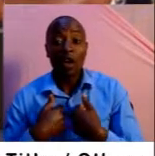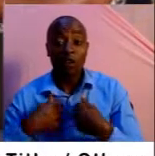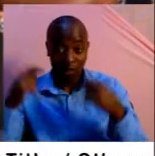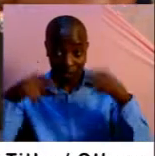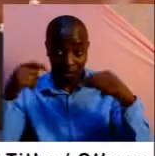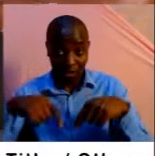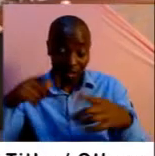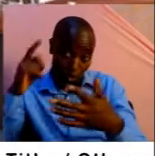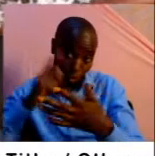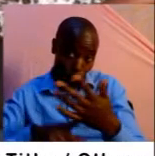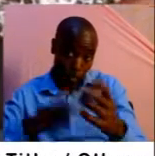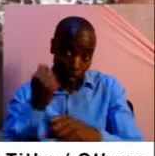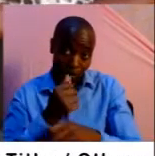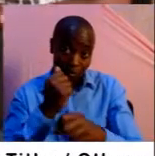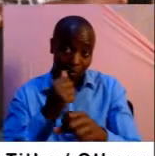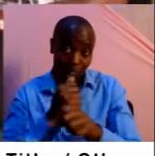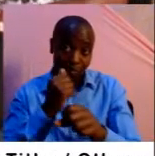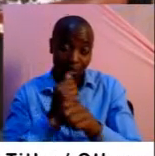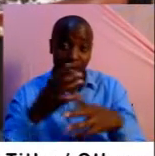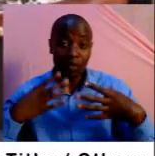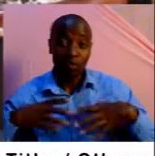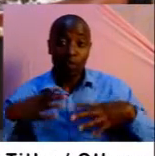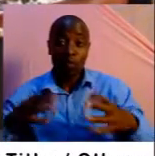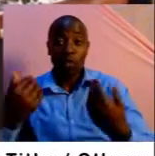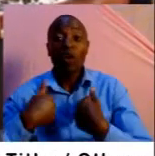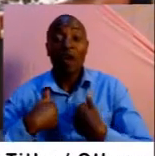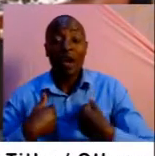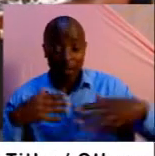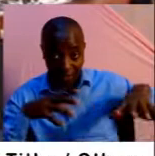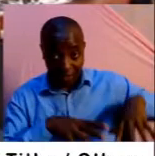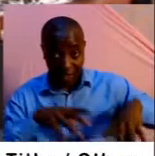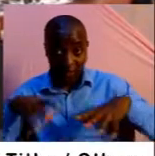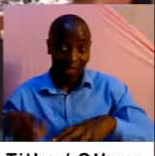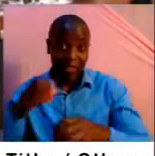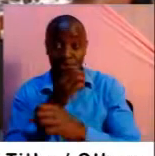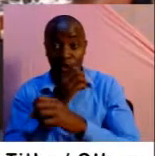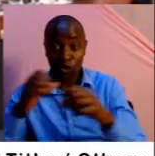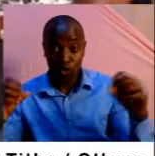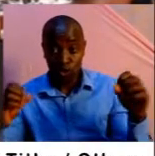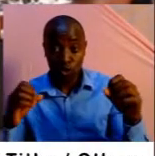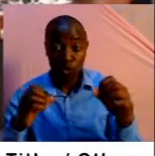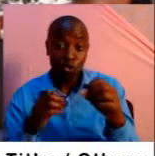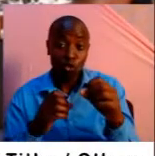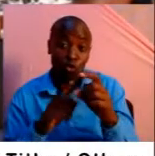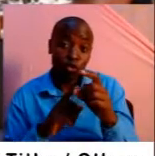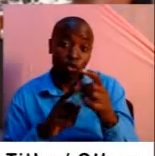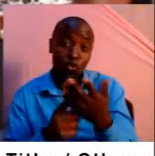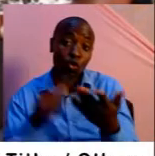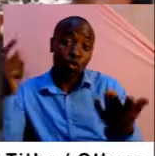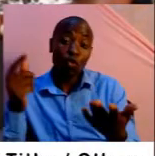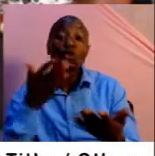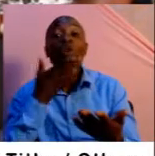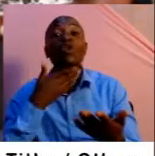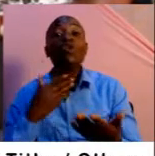what makes people lack endurance. We are not ready to strive and go that extra mile. We want answers. We